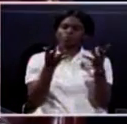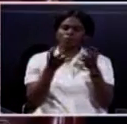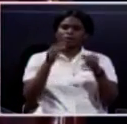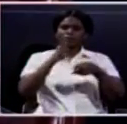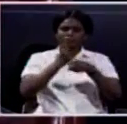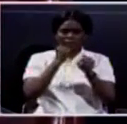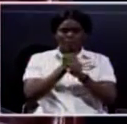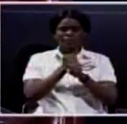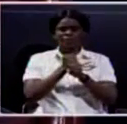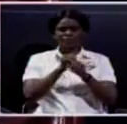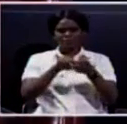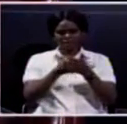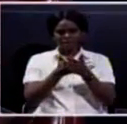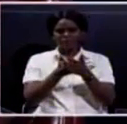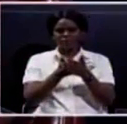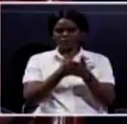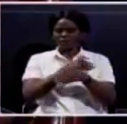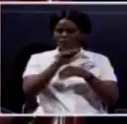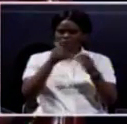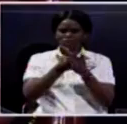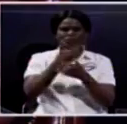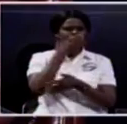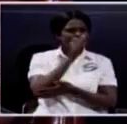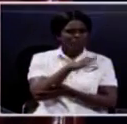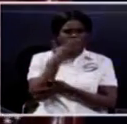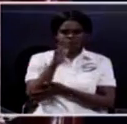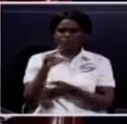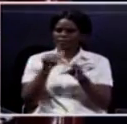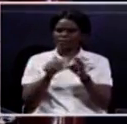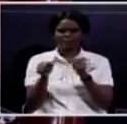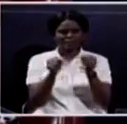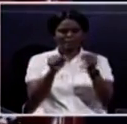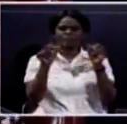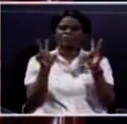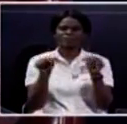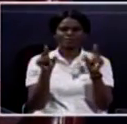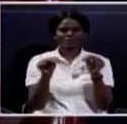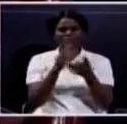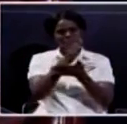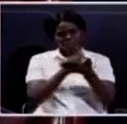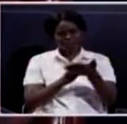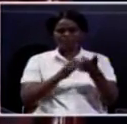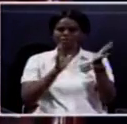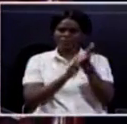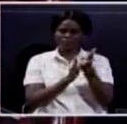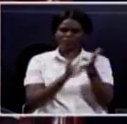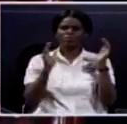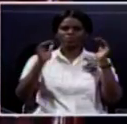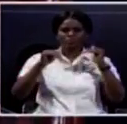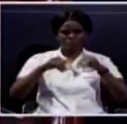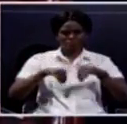an impression that everything is bad in the system. I agree with you. Some schools are